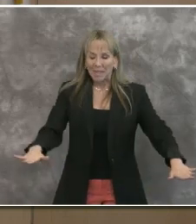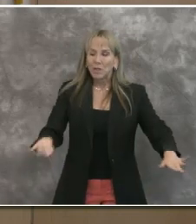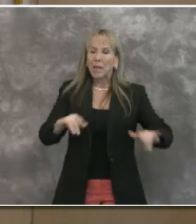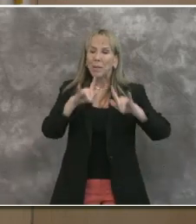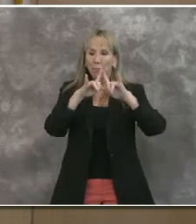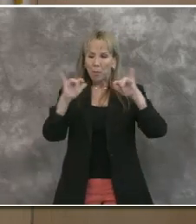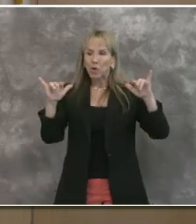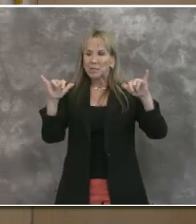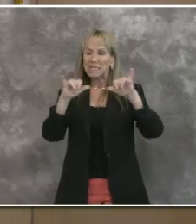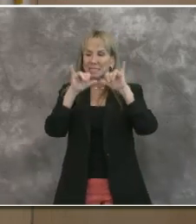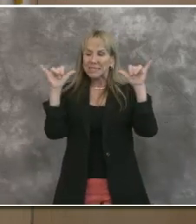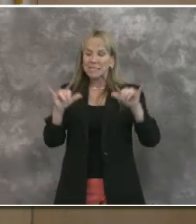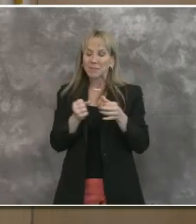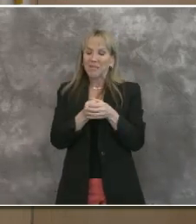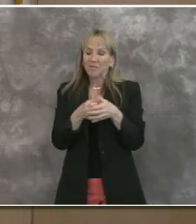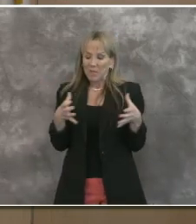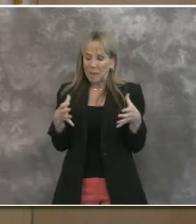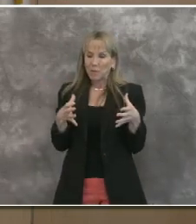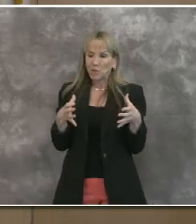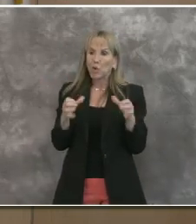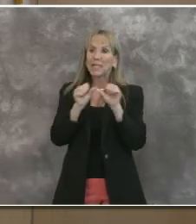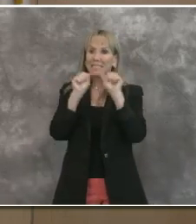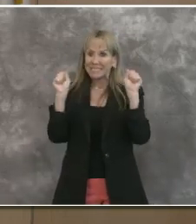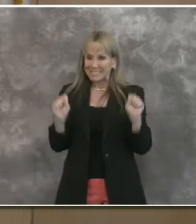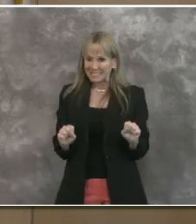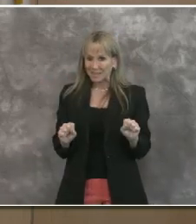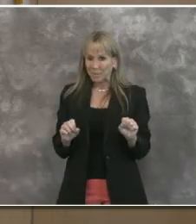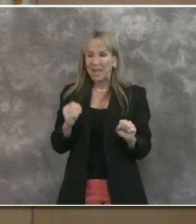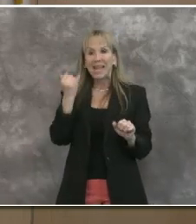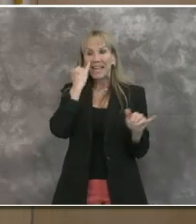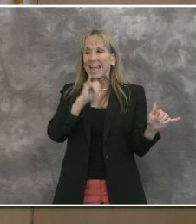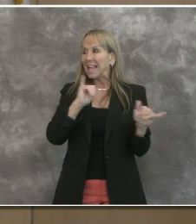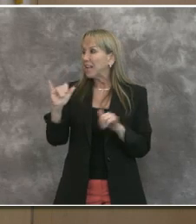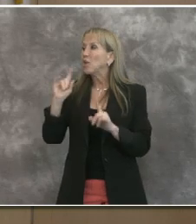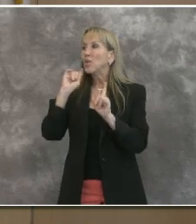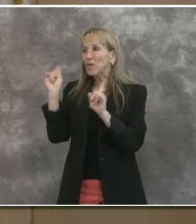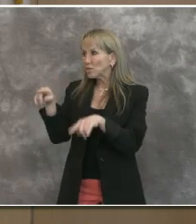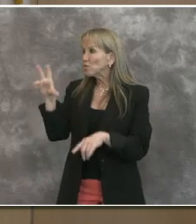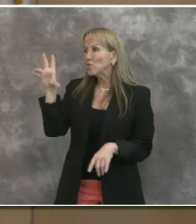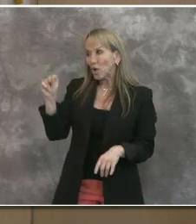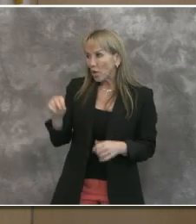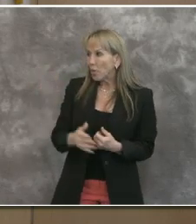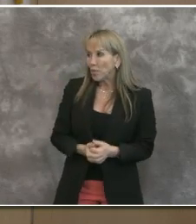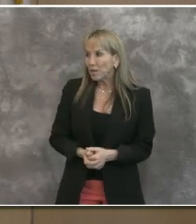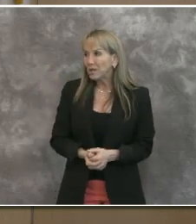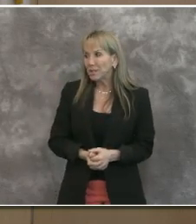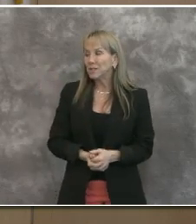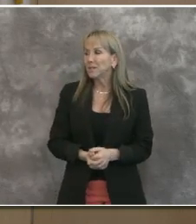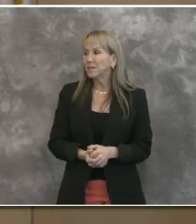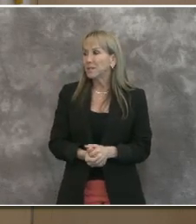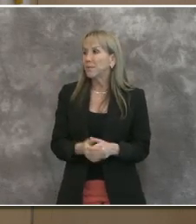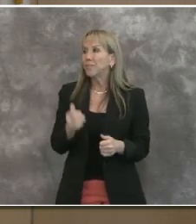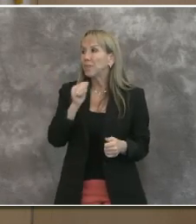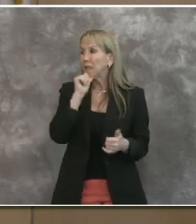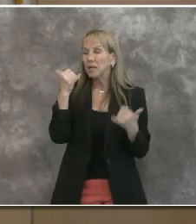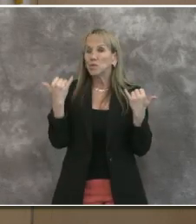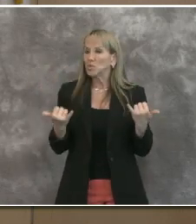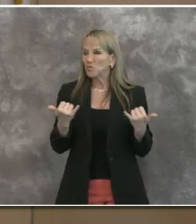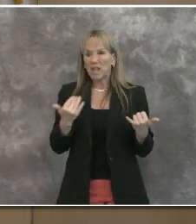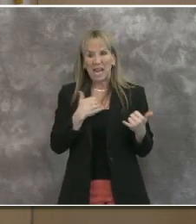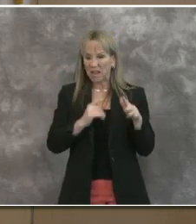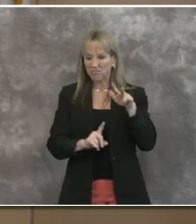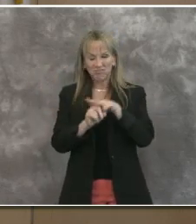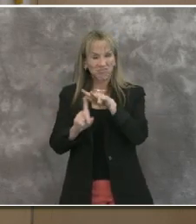multi-system inflammatory syndrome, and the answer is no. We have not, to date, had any such